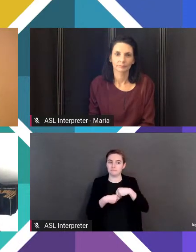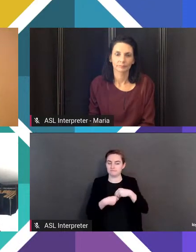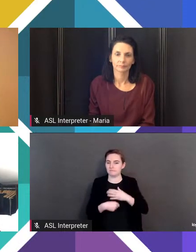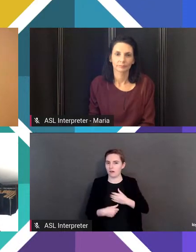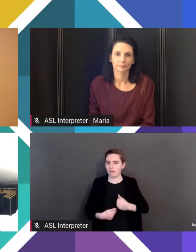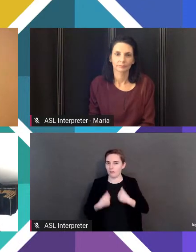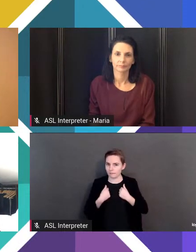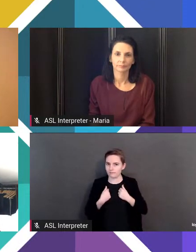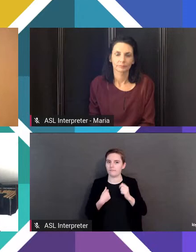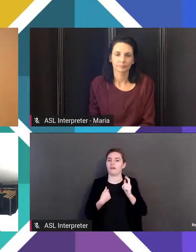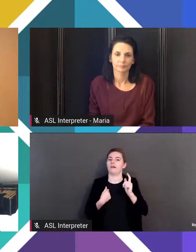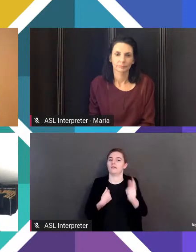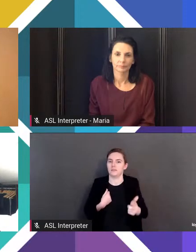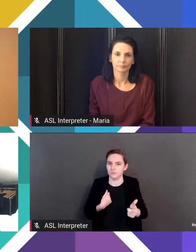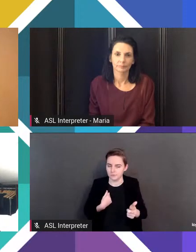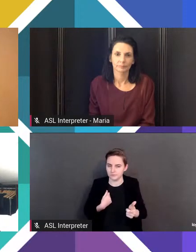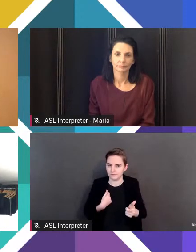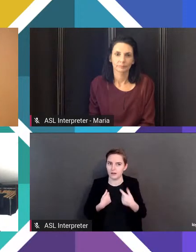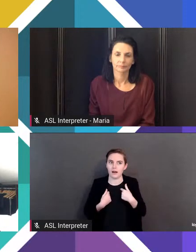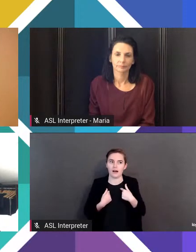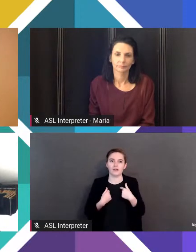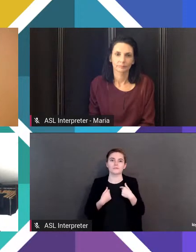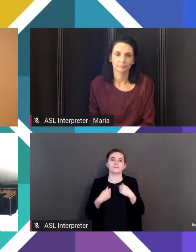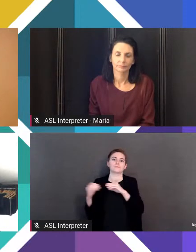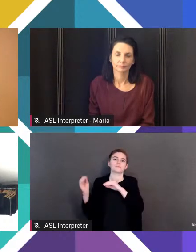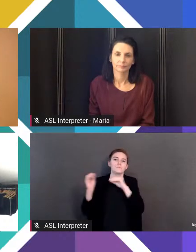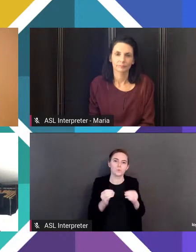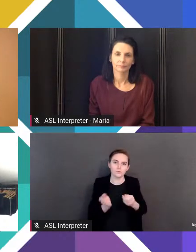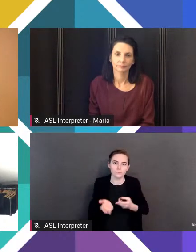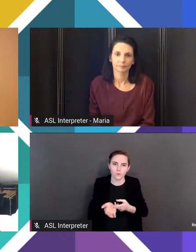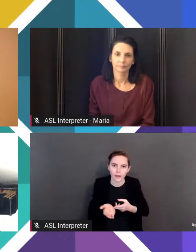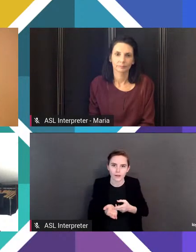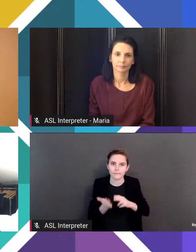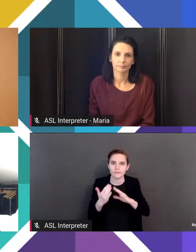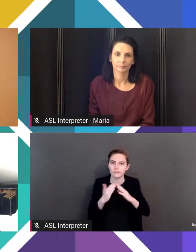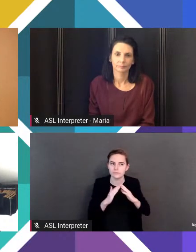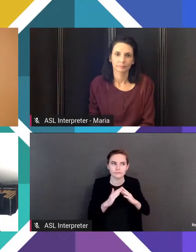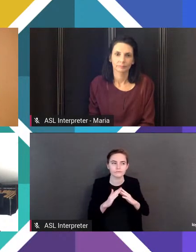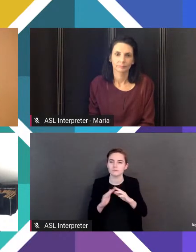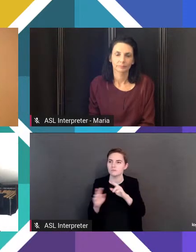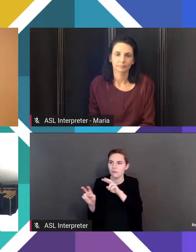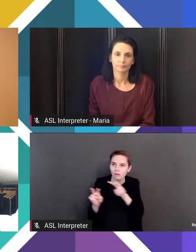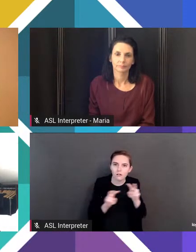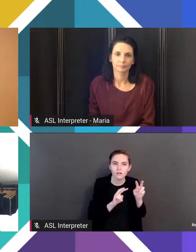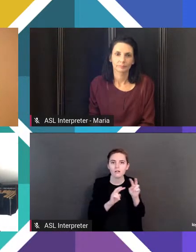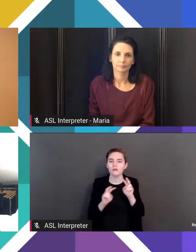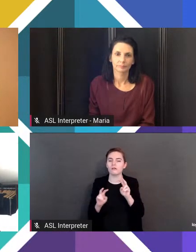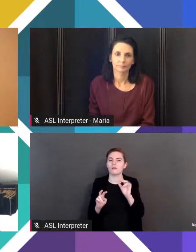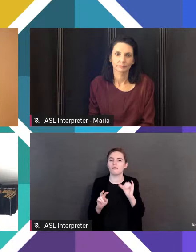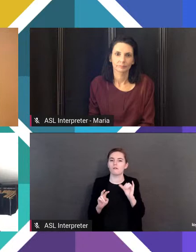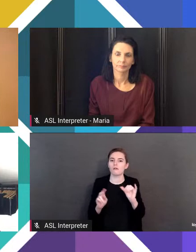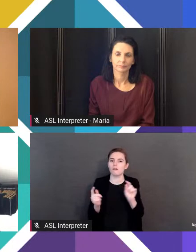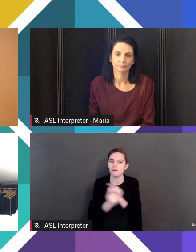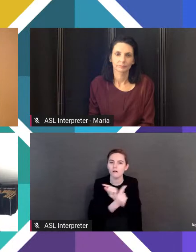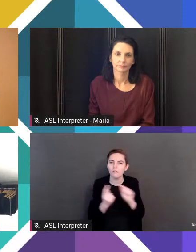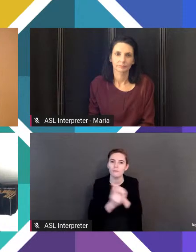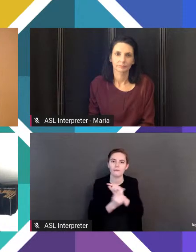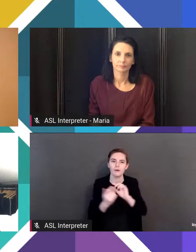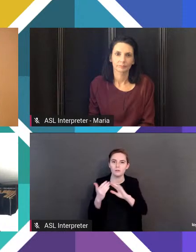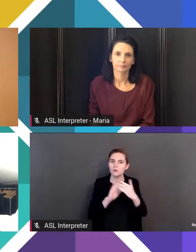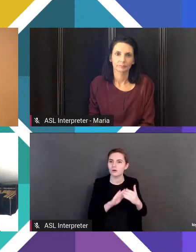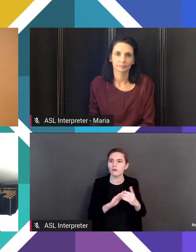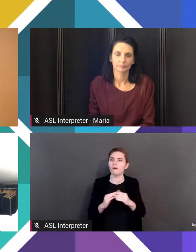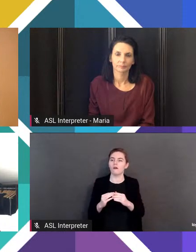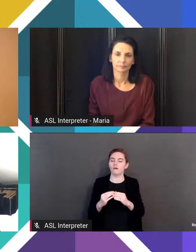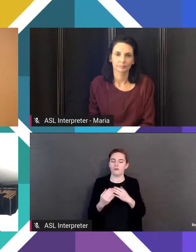of found once I moved to New Haven and, like, you know, met a community there. But prior to that, like, the first